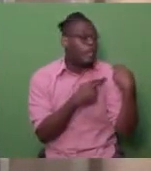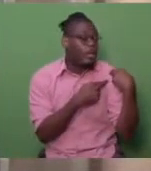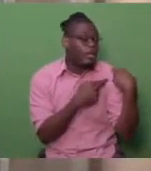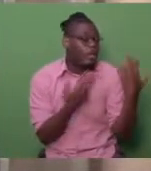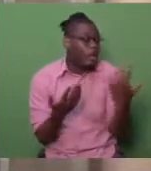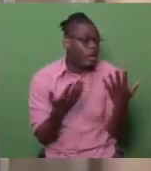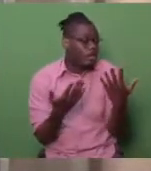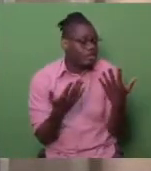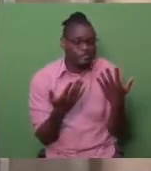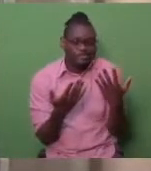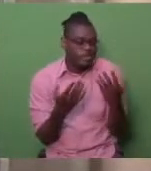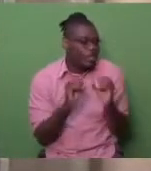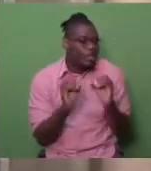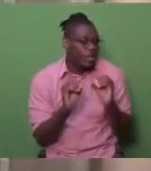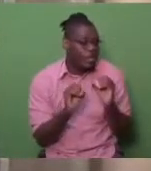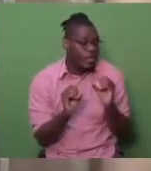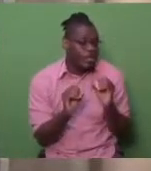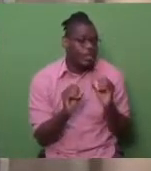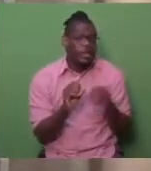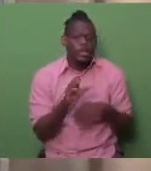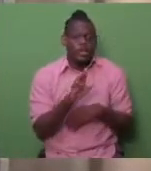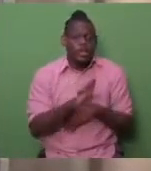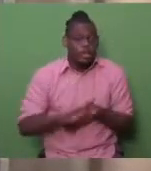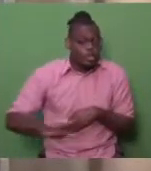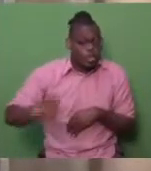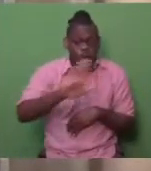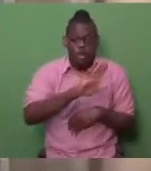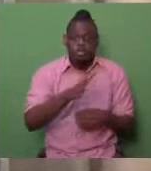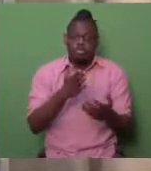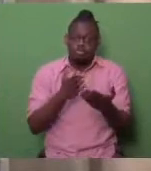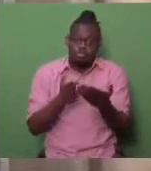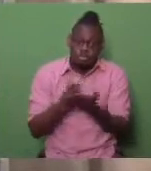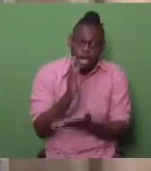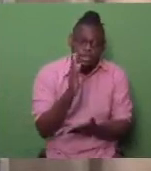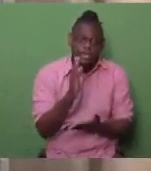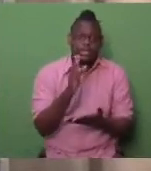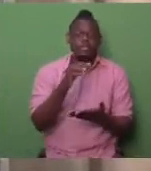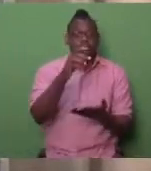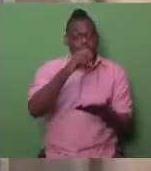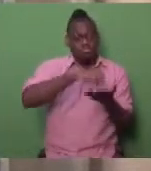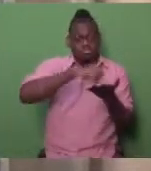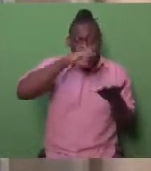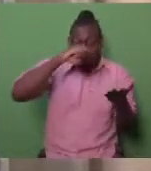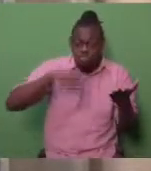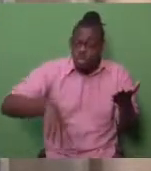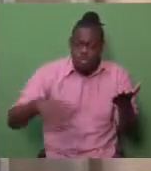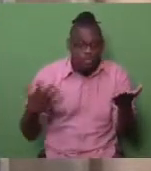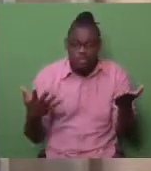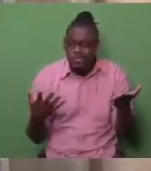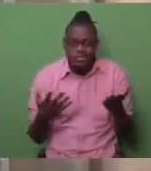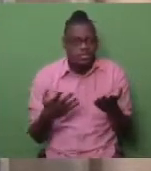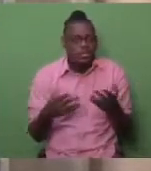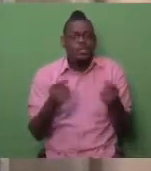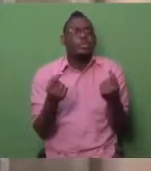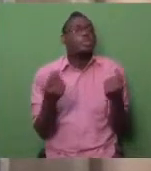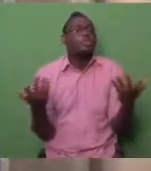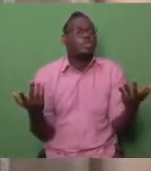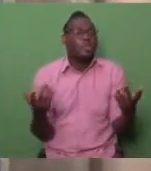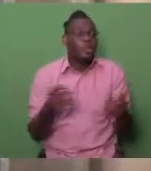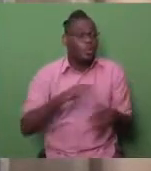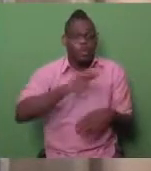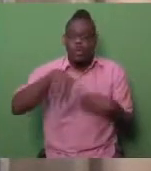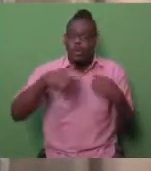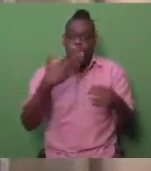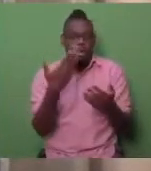done it recently with the TTRA bill, as I said, up in the Senate. They did it with the Gaming and Betting and Control Act. They did it